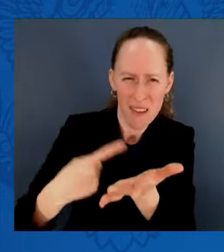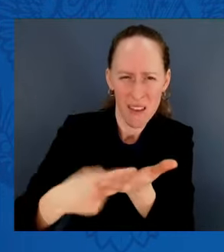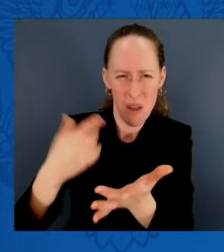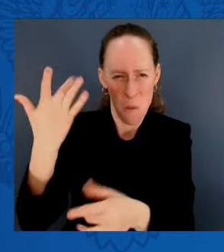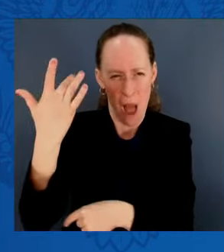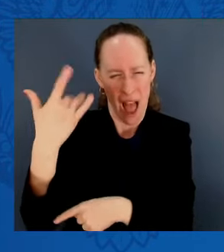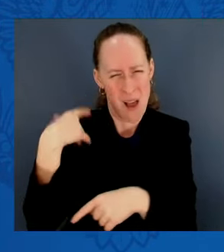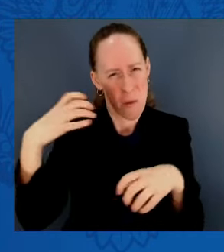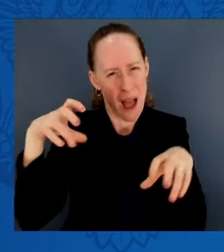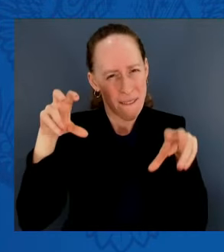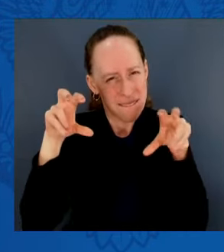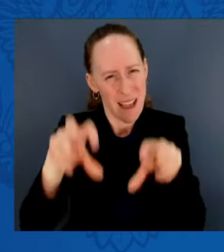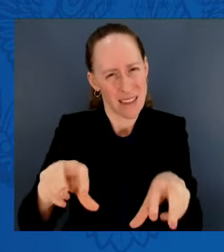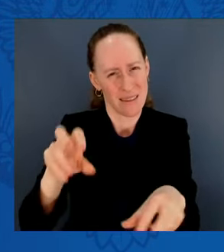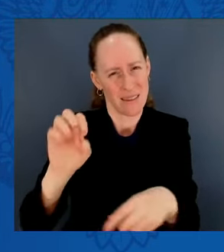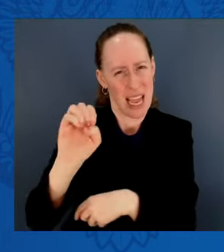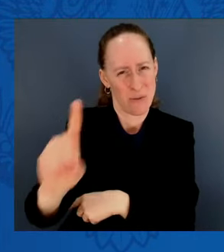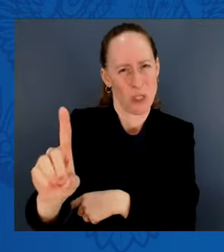with over